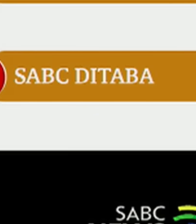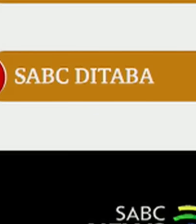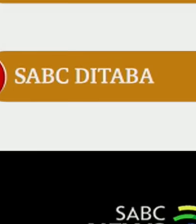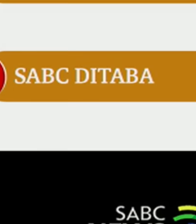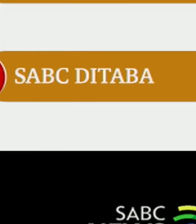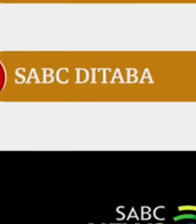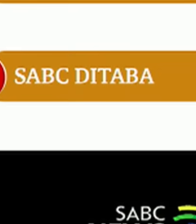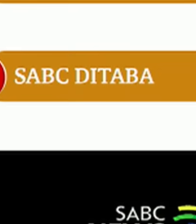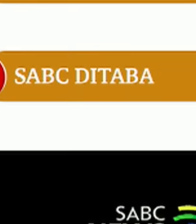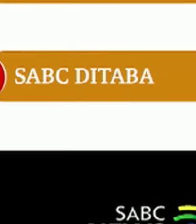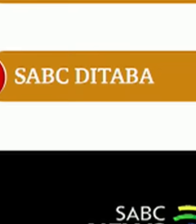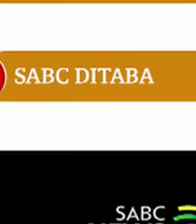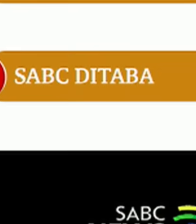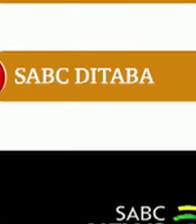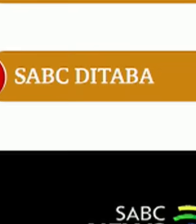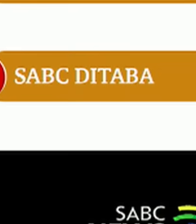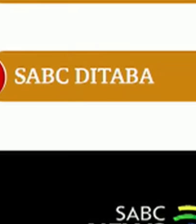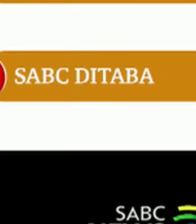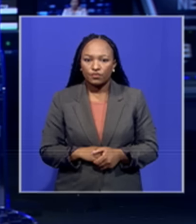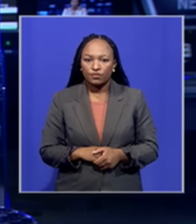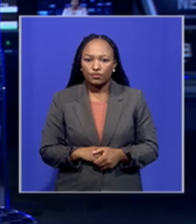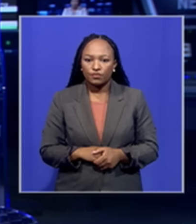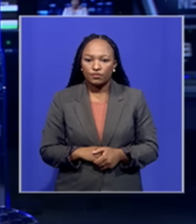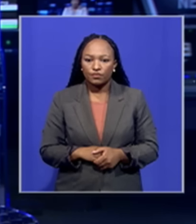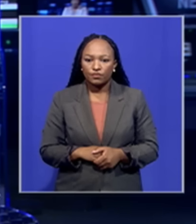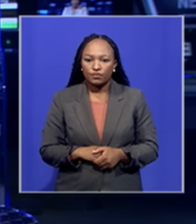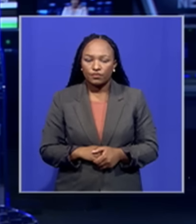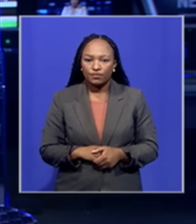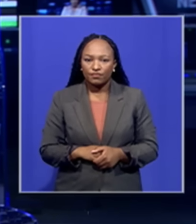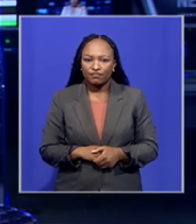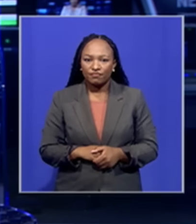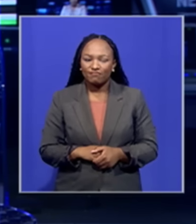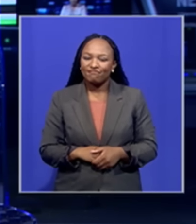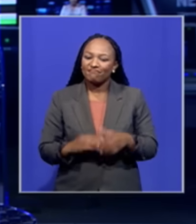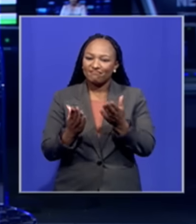ka SABC Ditaba_Dikgang.